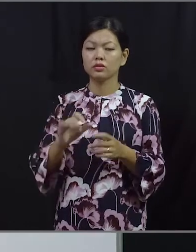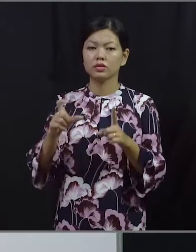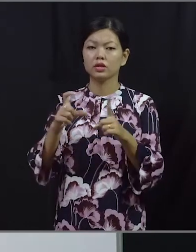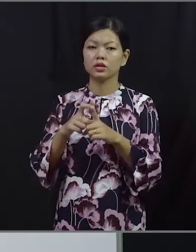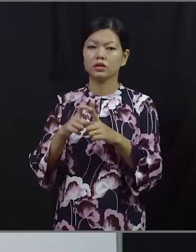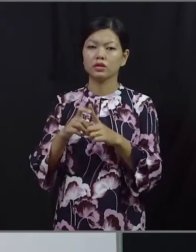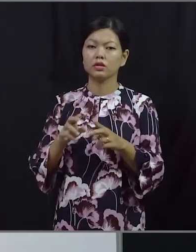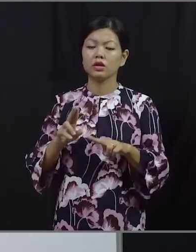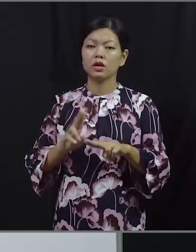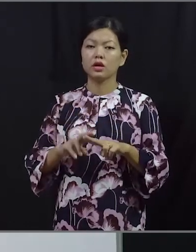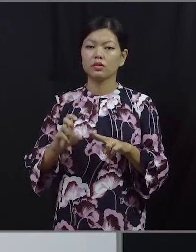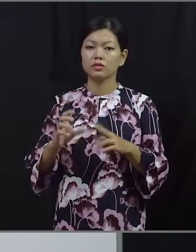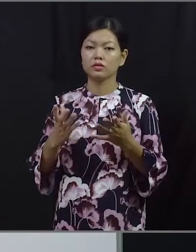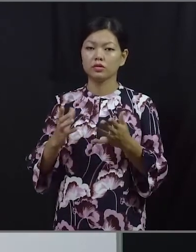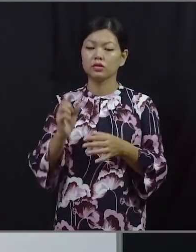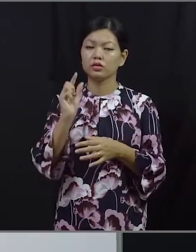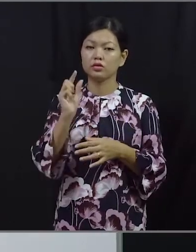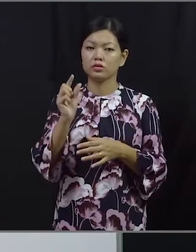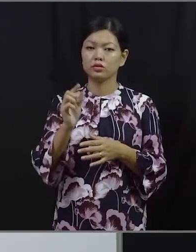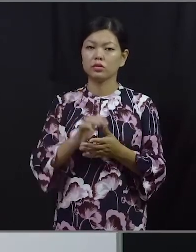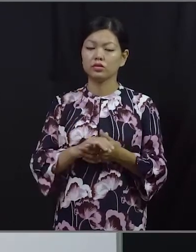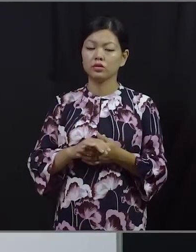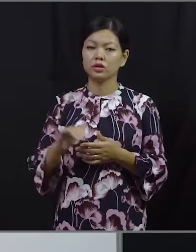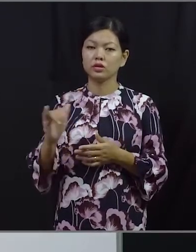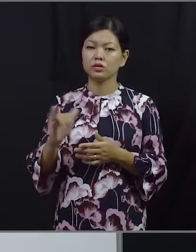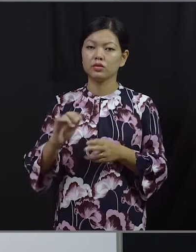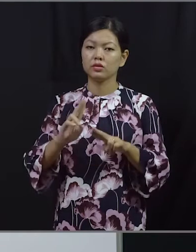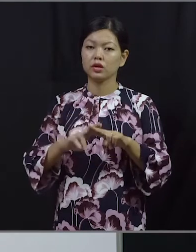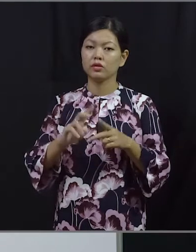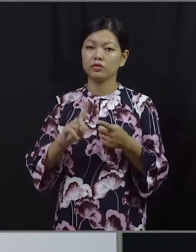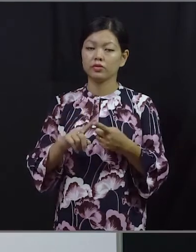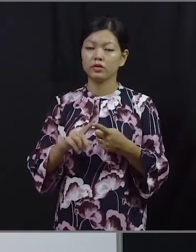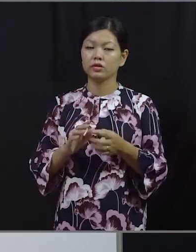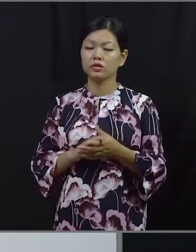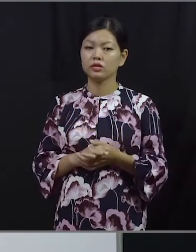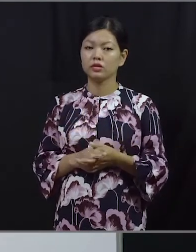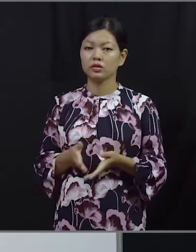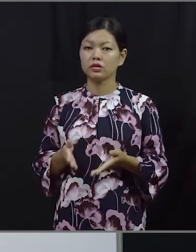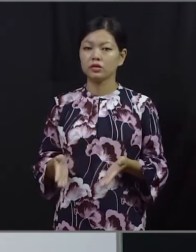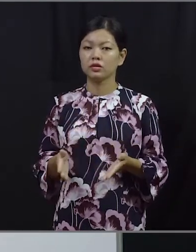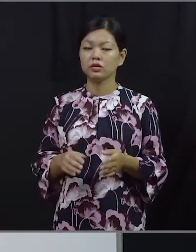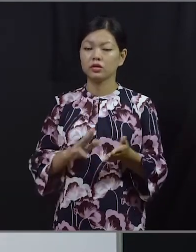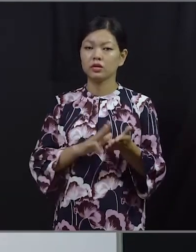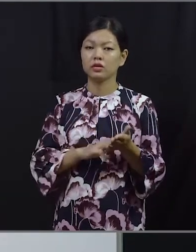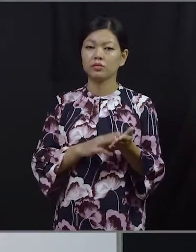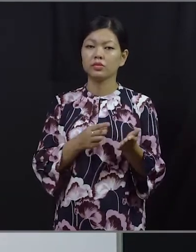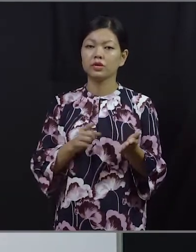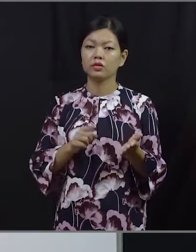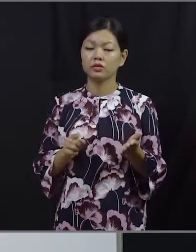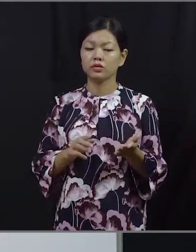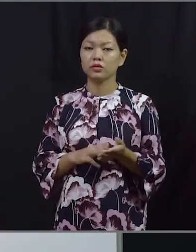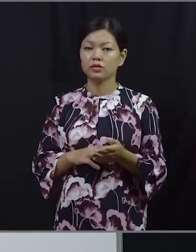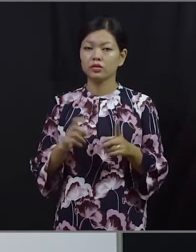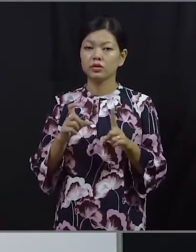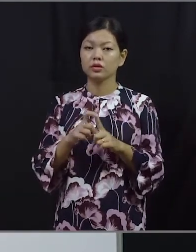value of FC? It is U equal to what? FE, because we have placed the object at focus. So this is m equal to, so